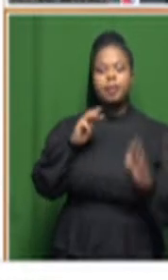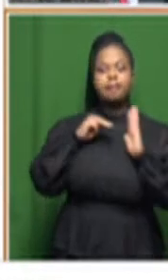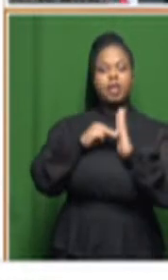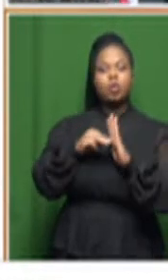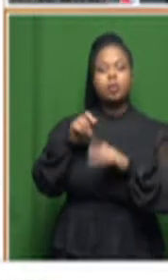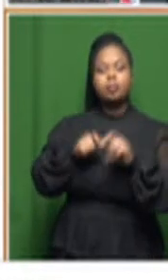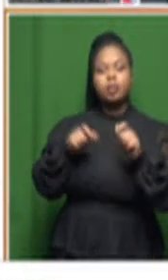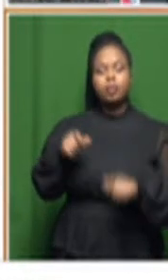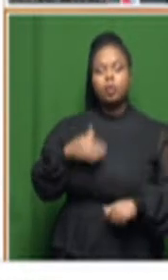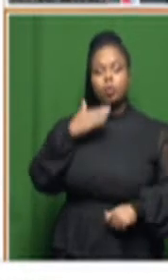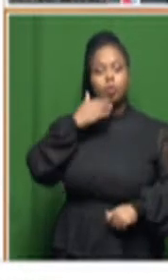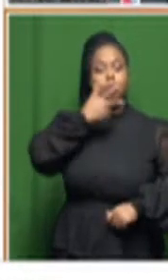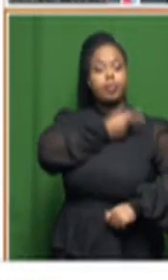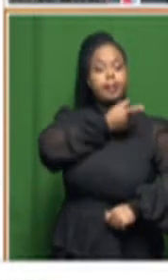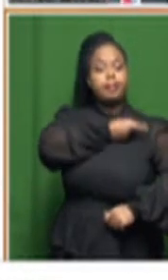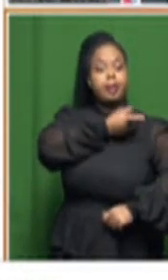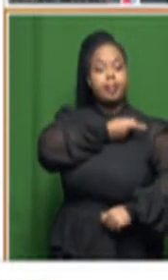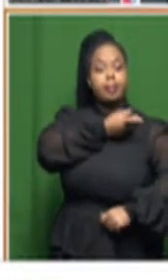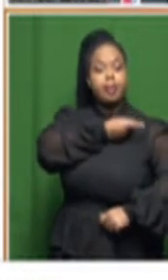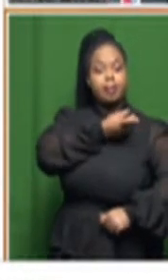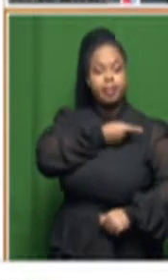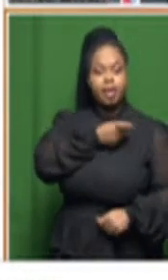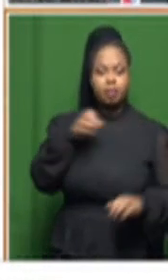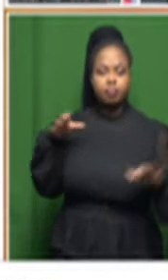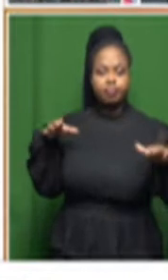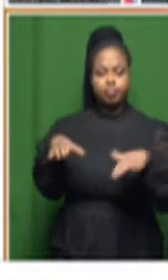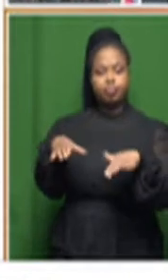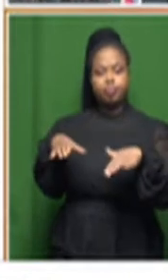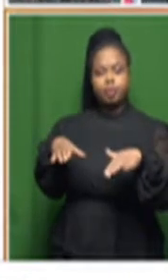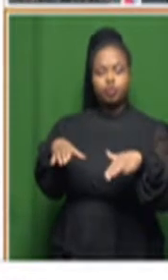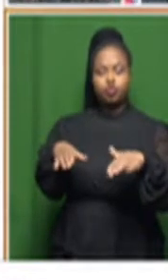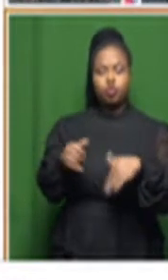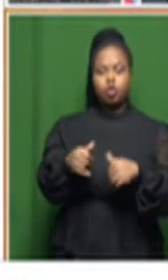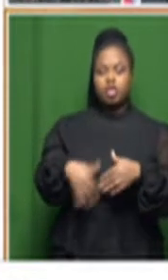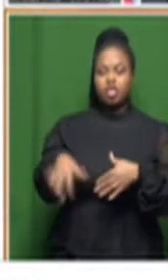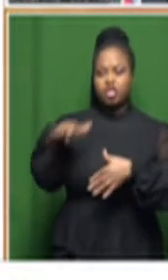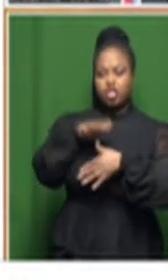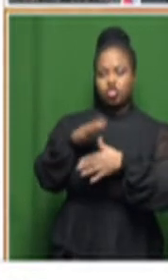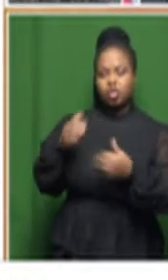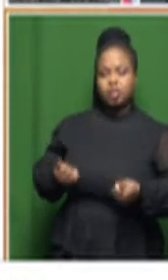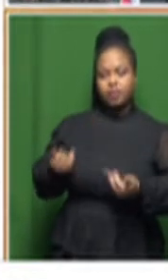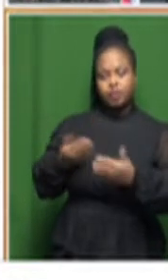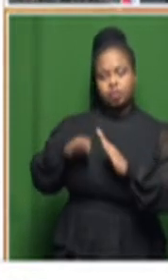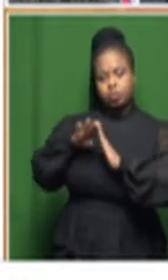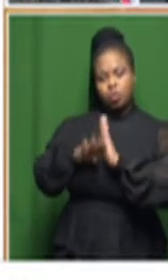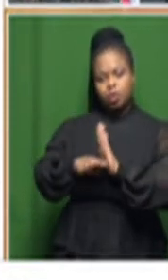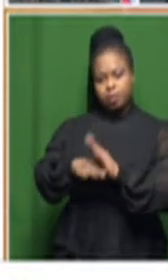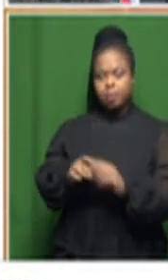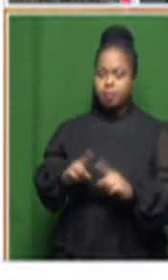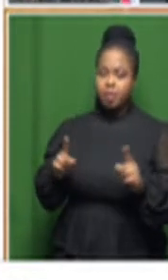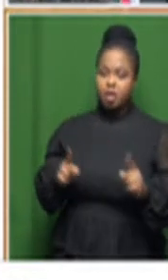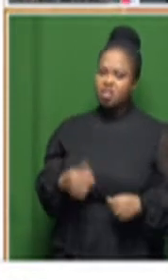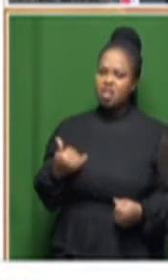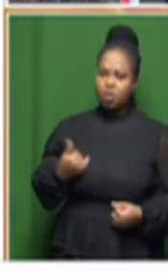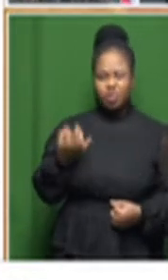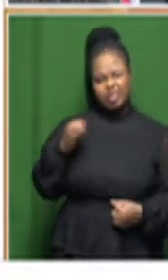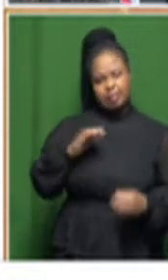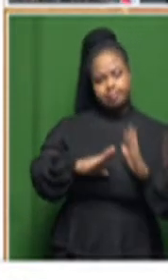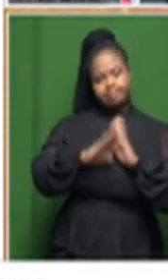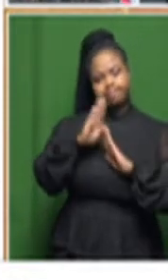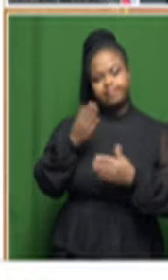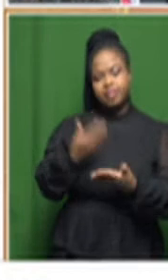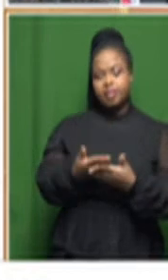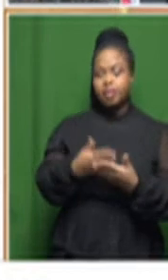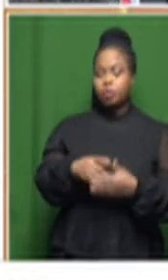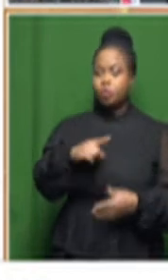people who have been vaccinated in the general essential services program. But there's a lot of room for improvement. We